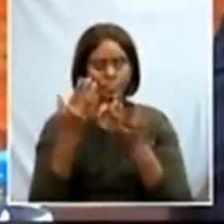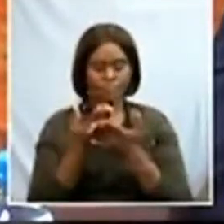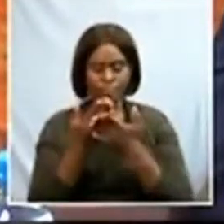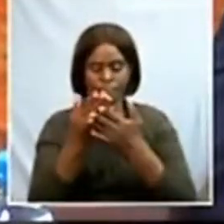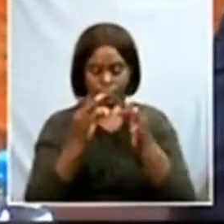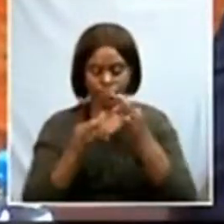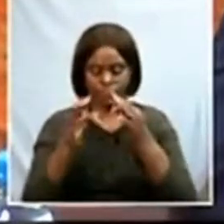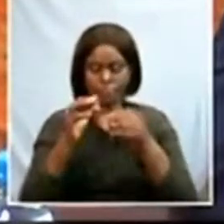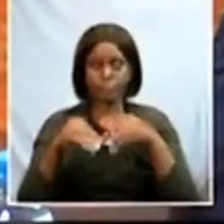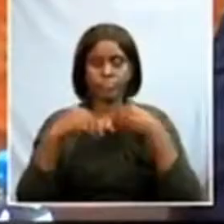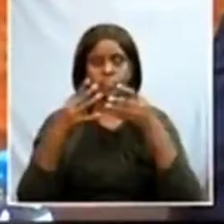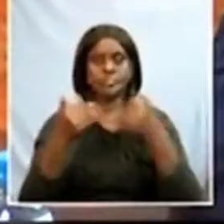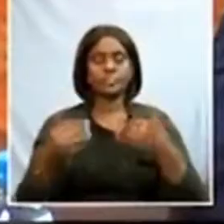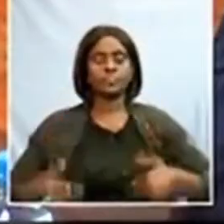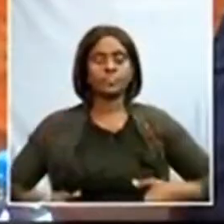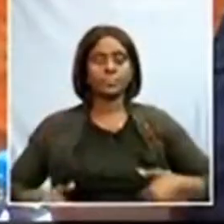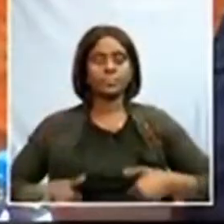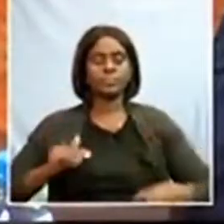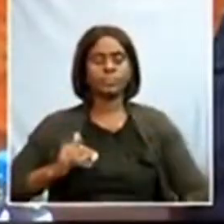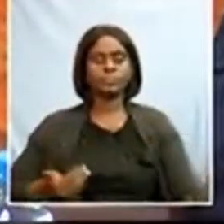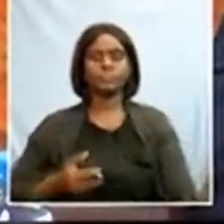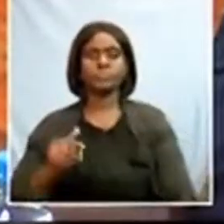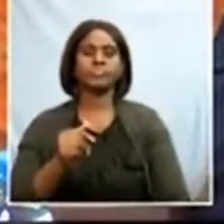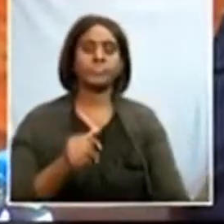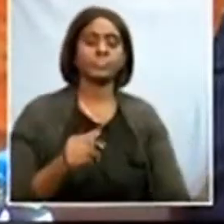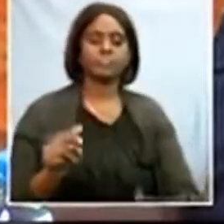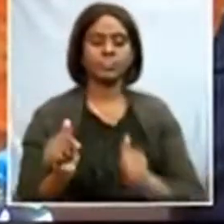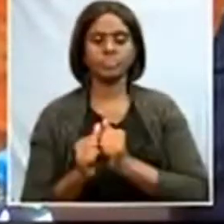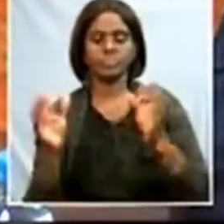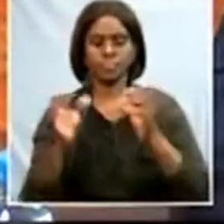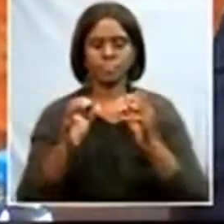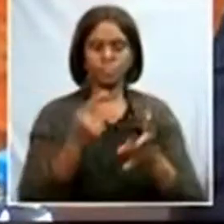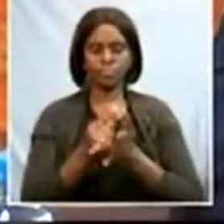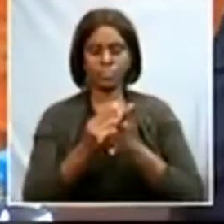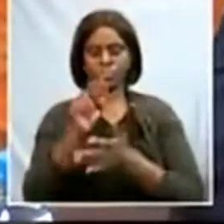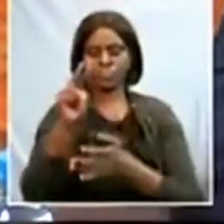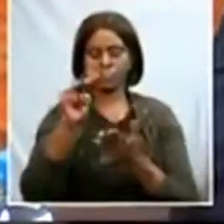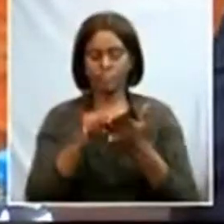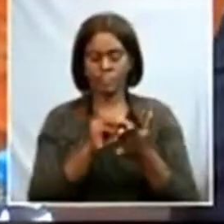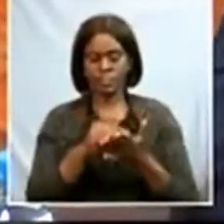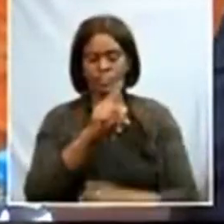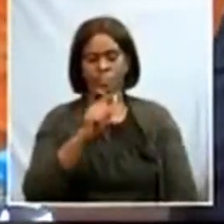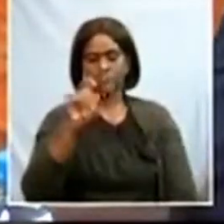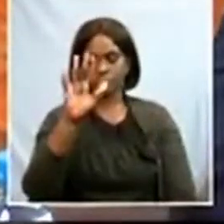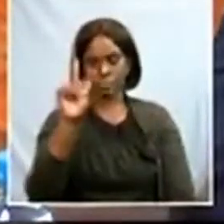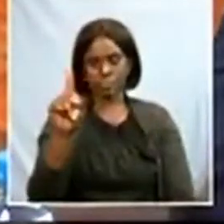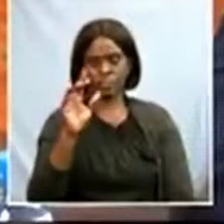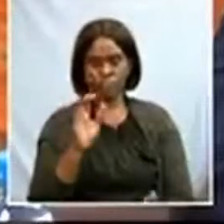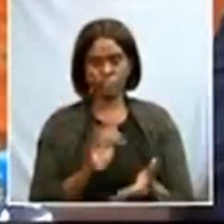that the allocation of youth, women and community grants was